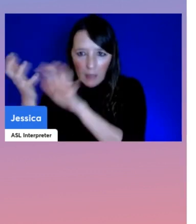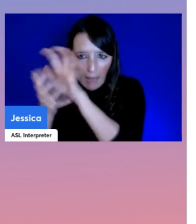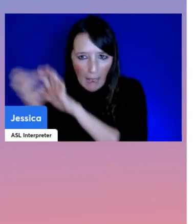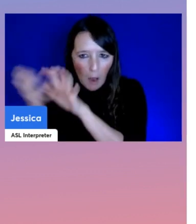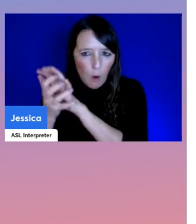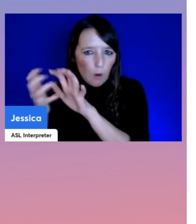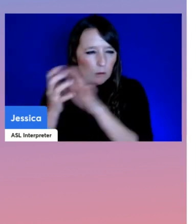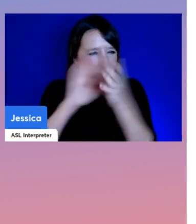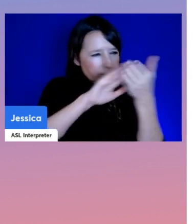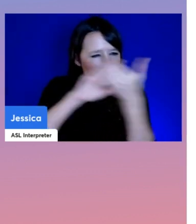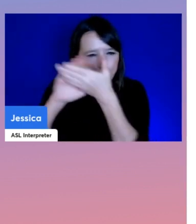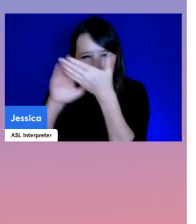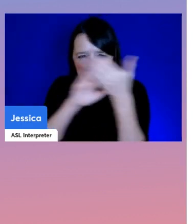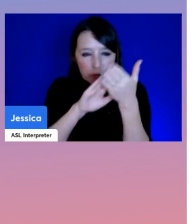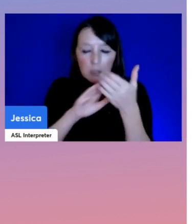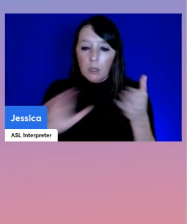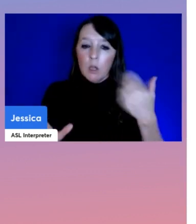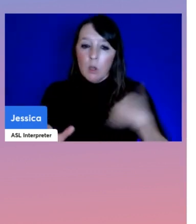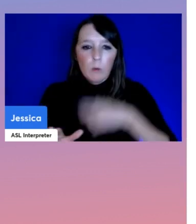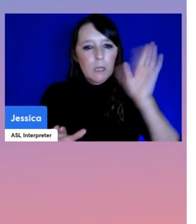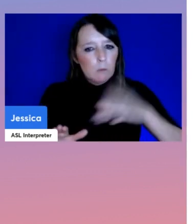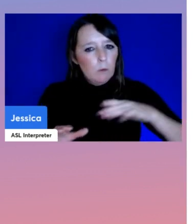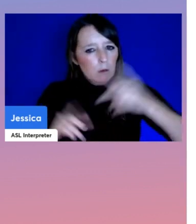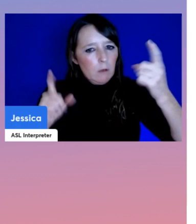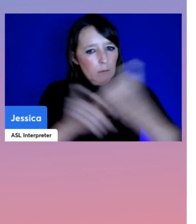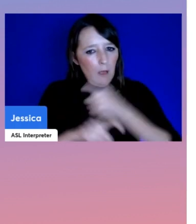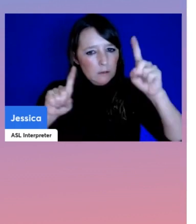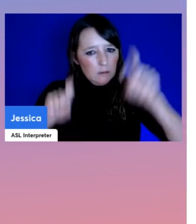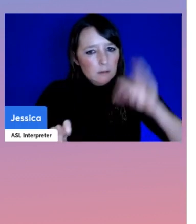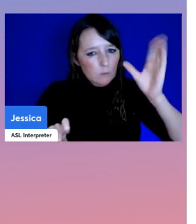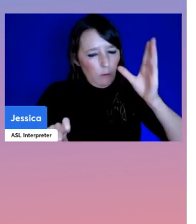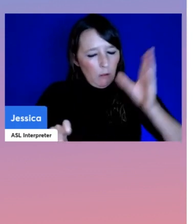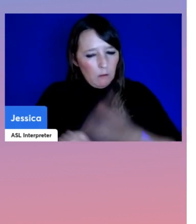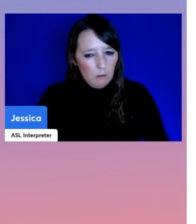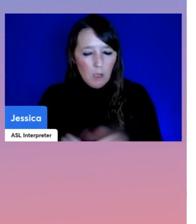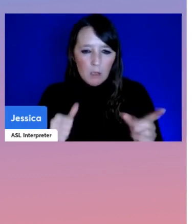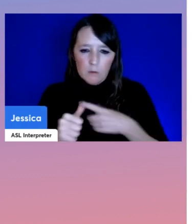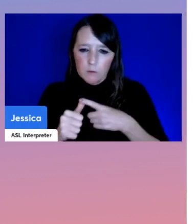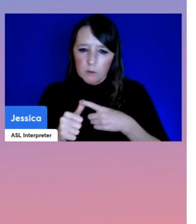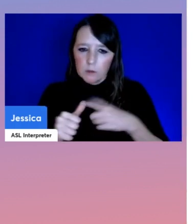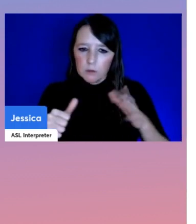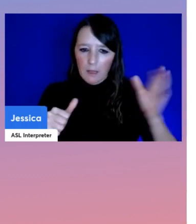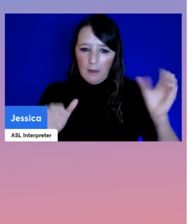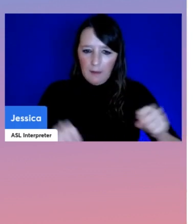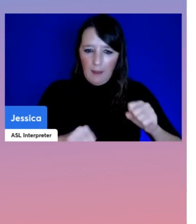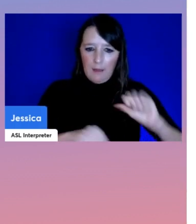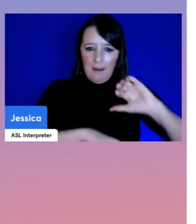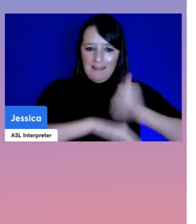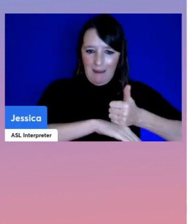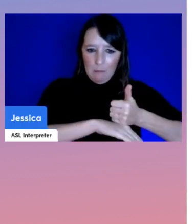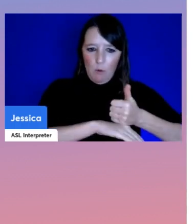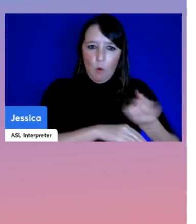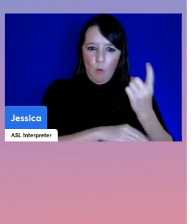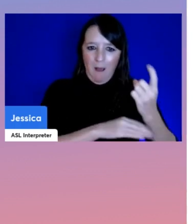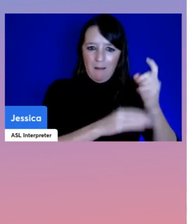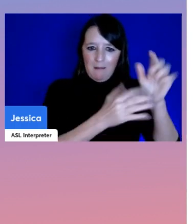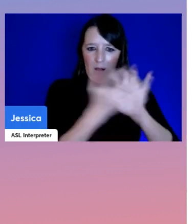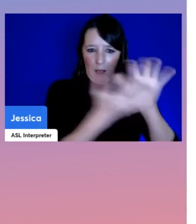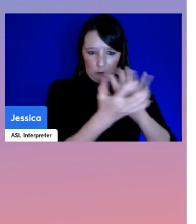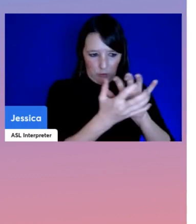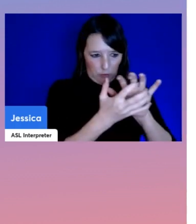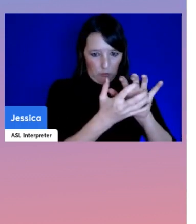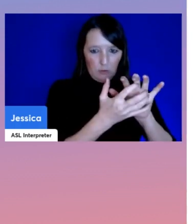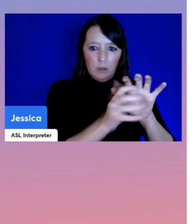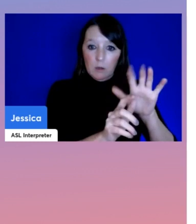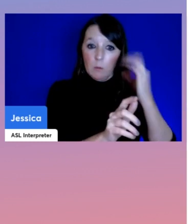We will perform some complex operations as well. I will first of all enable one of the clusters so that when I send